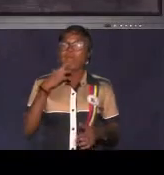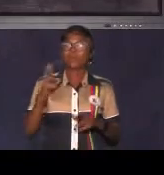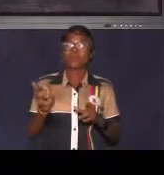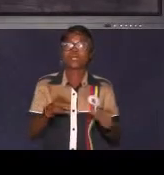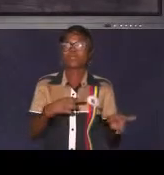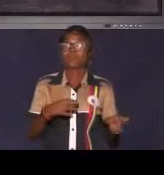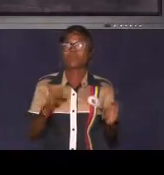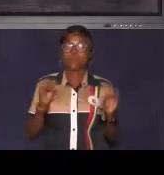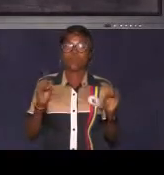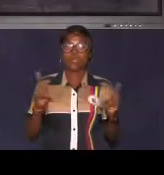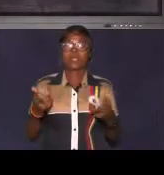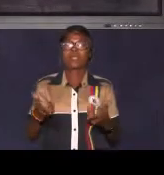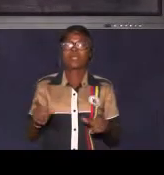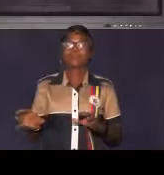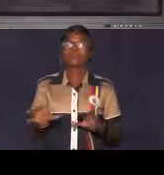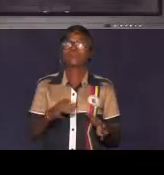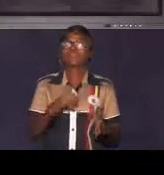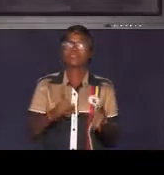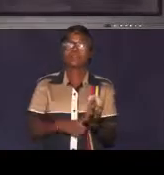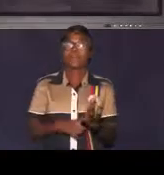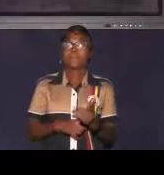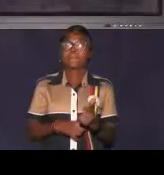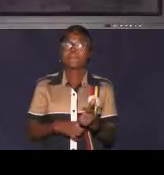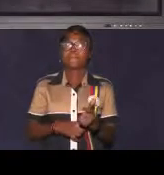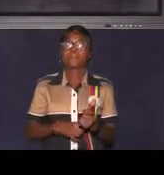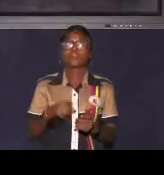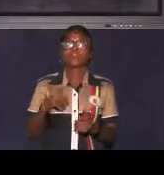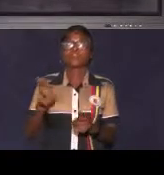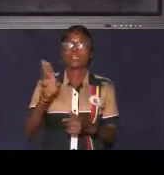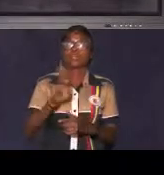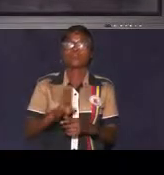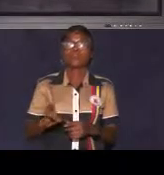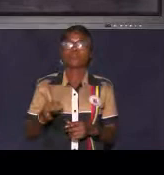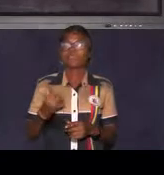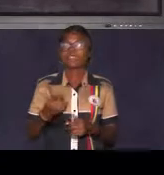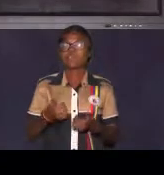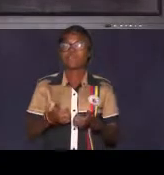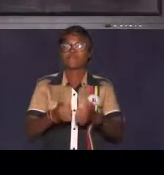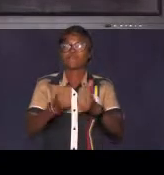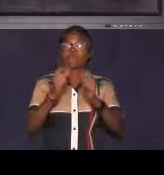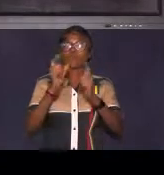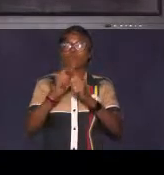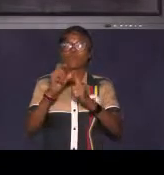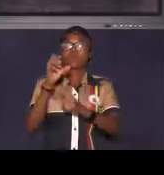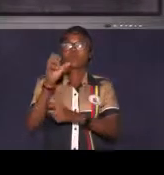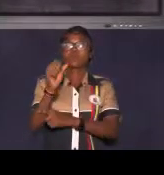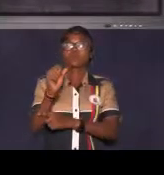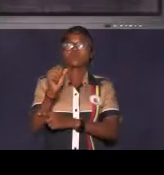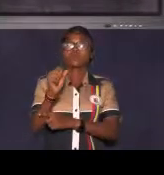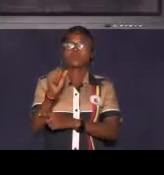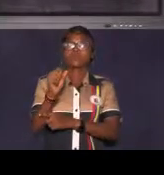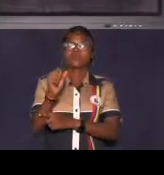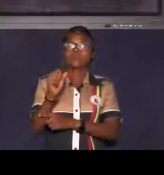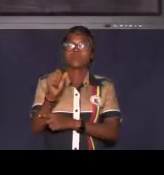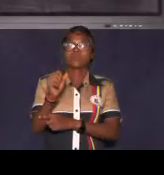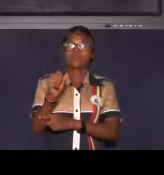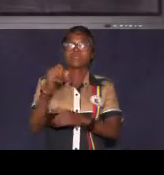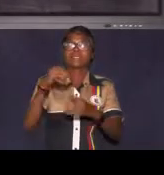Are you ready? Okay, let's do this. You are going to use these 4